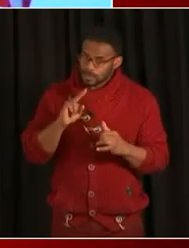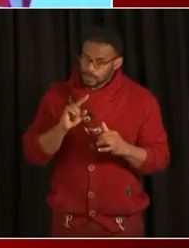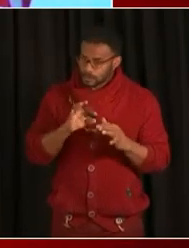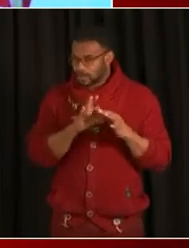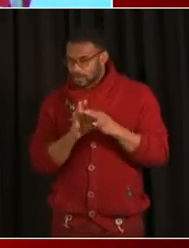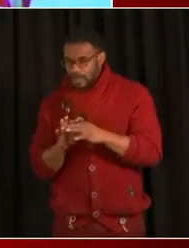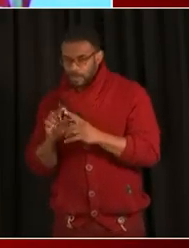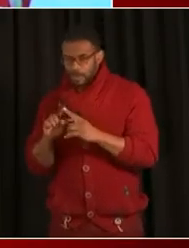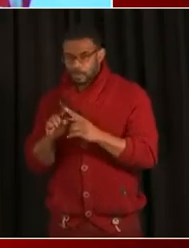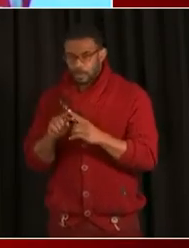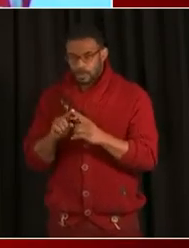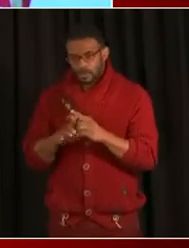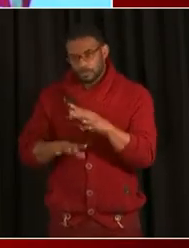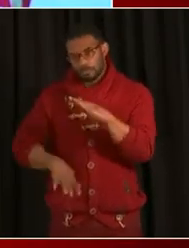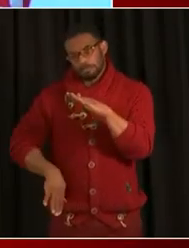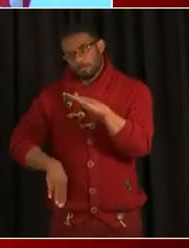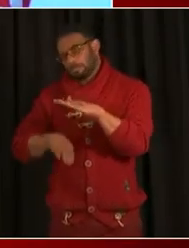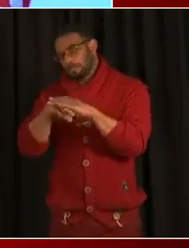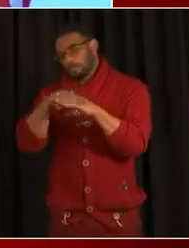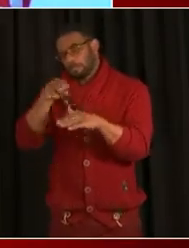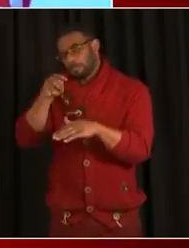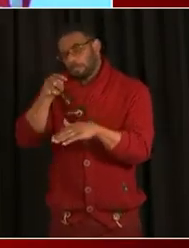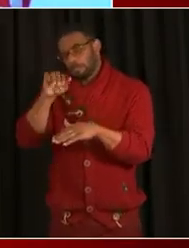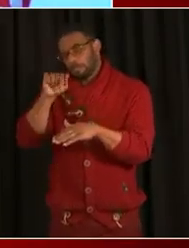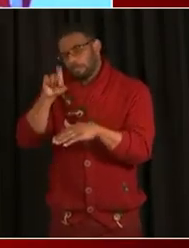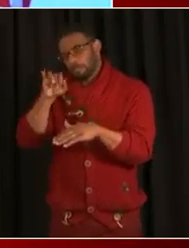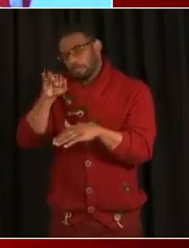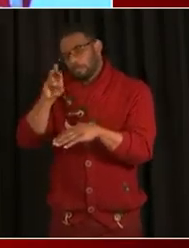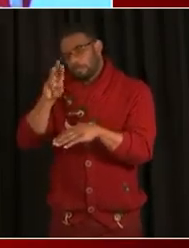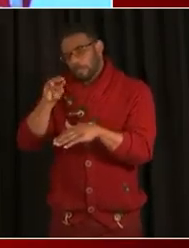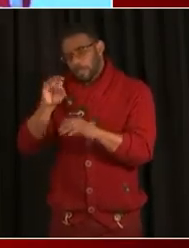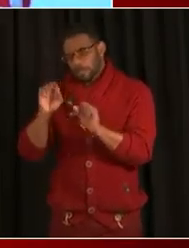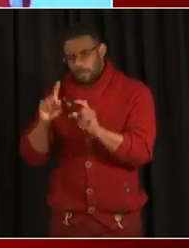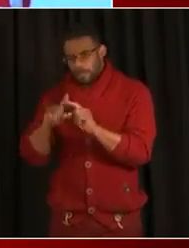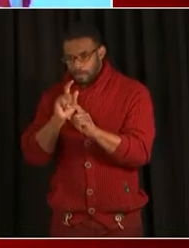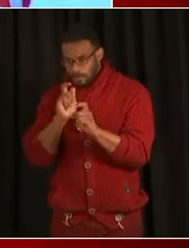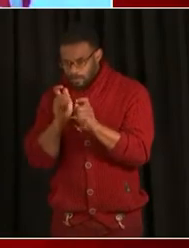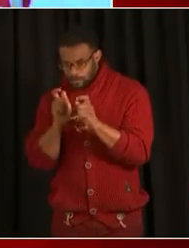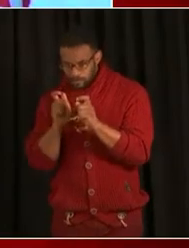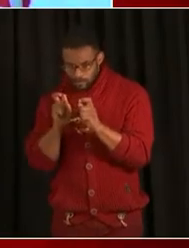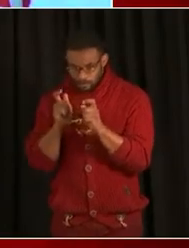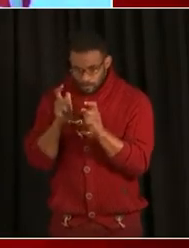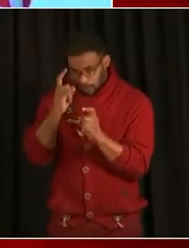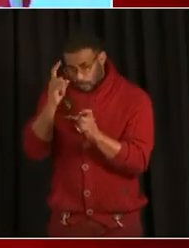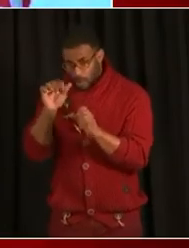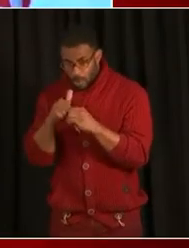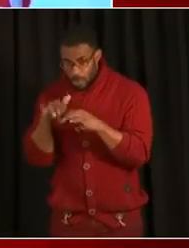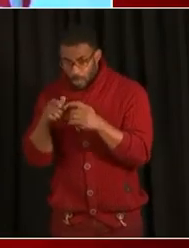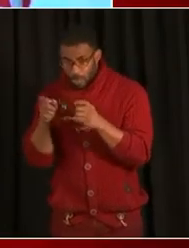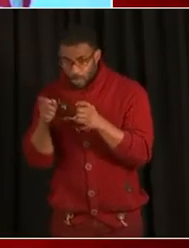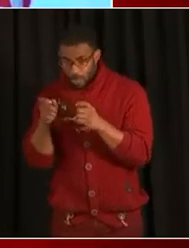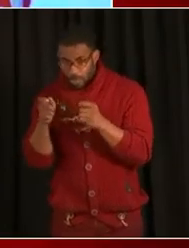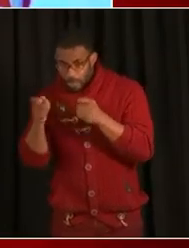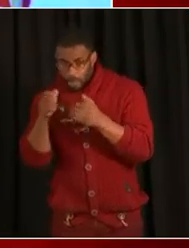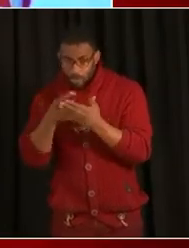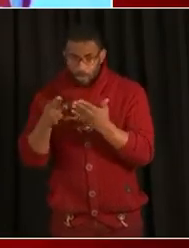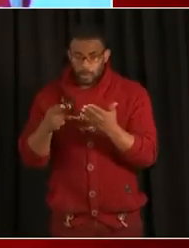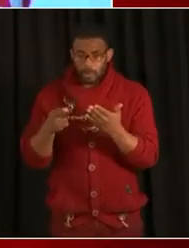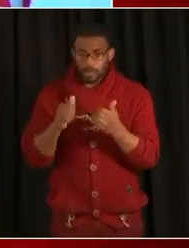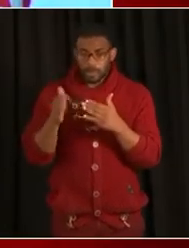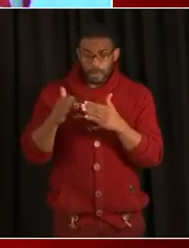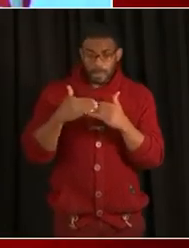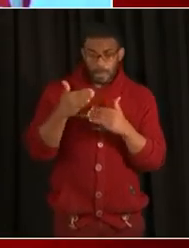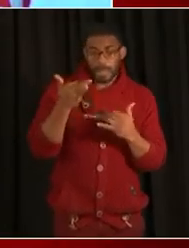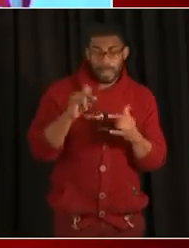has tapped into kind of maximum ability to be nimble, where we're a field that plans ahead, and